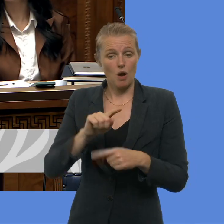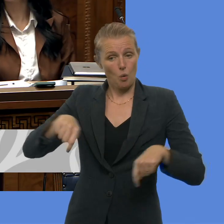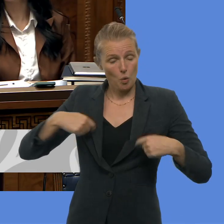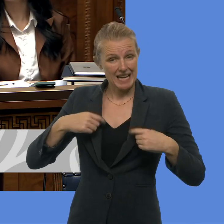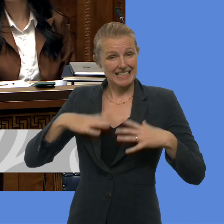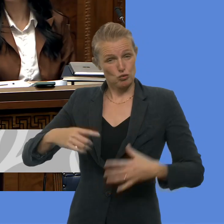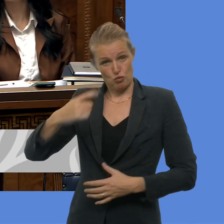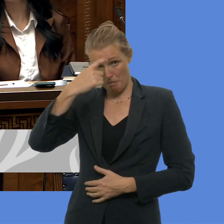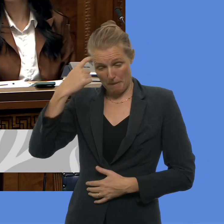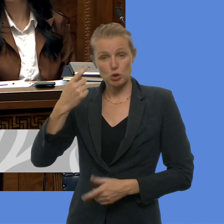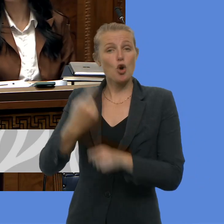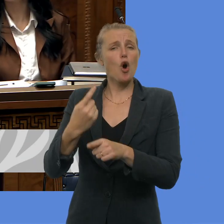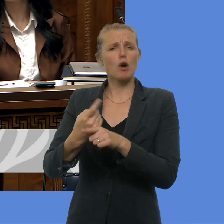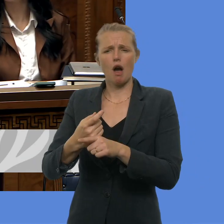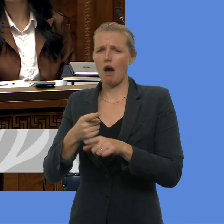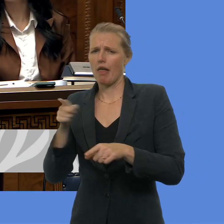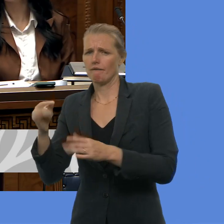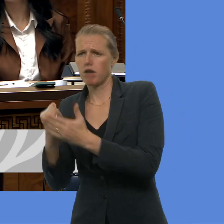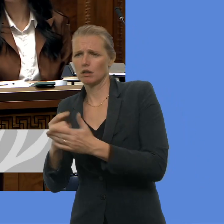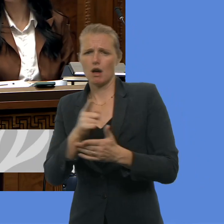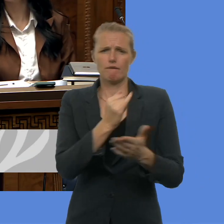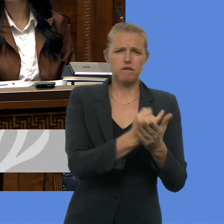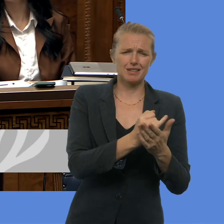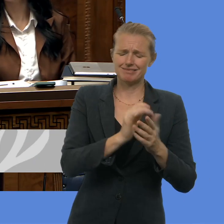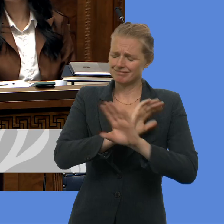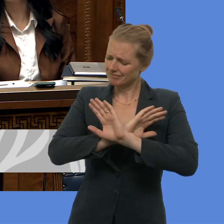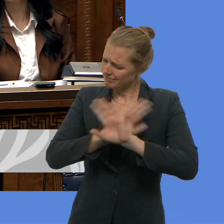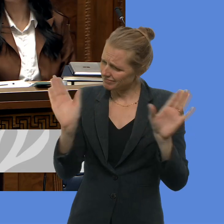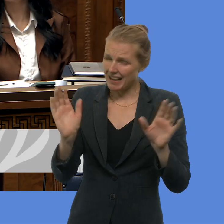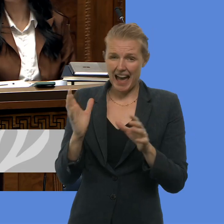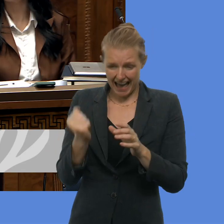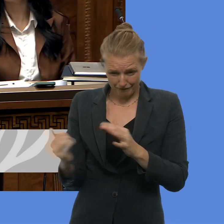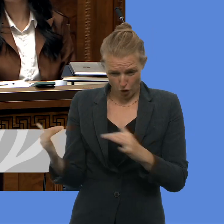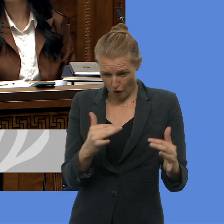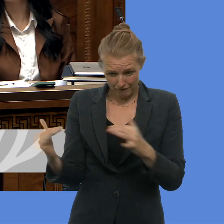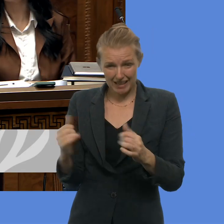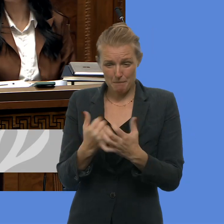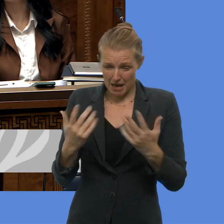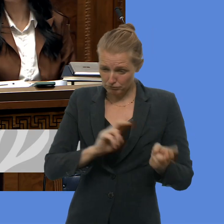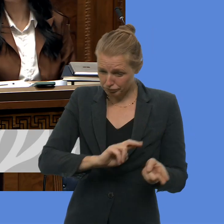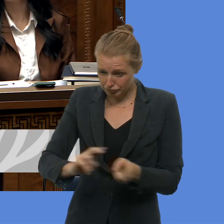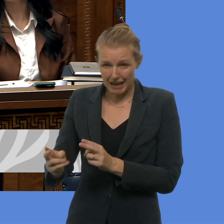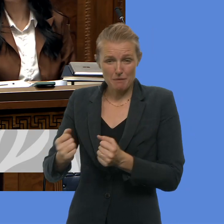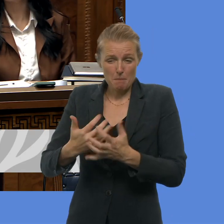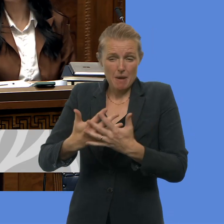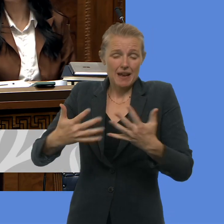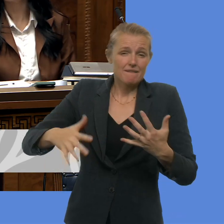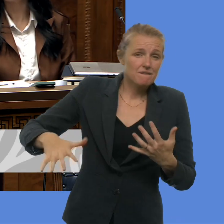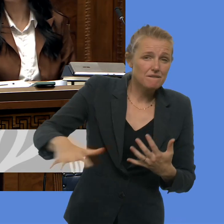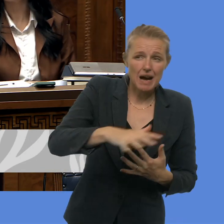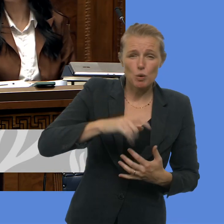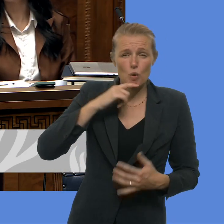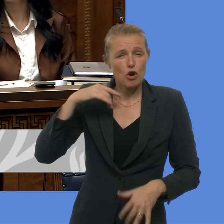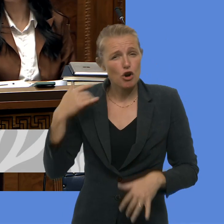heart of this conversation are people who have been impacted by conflict and people who have been hurt, and we must never forget all those that have lost their